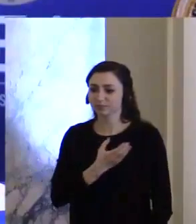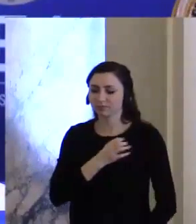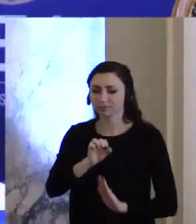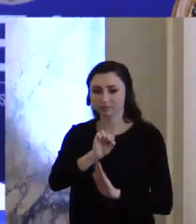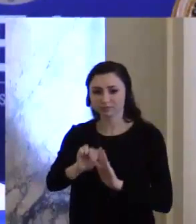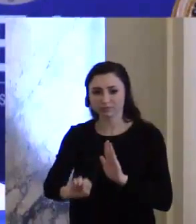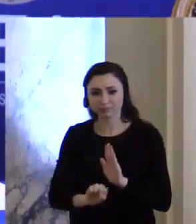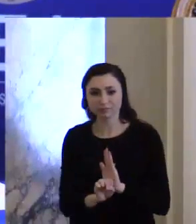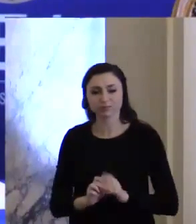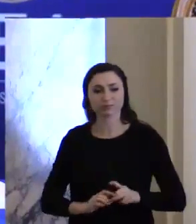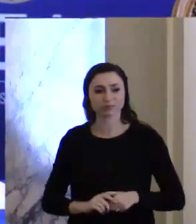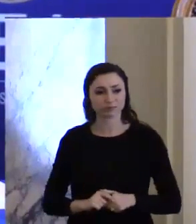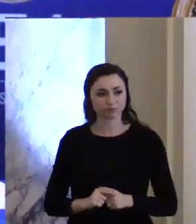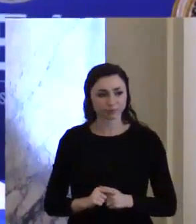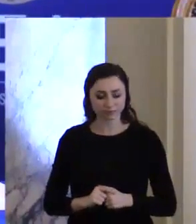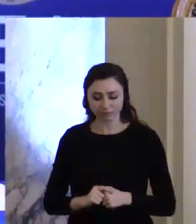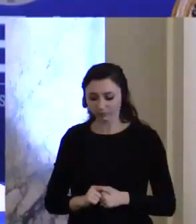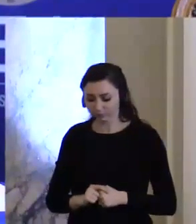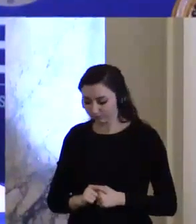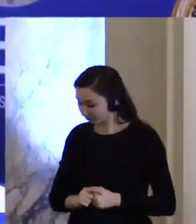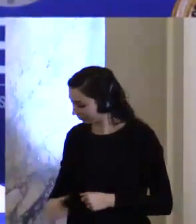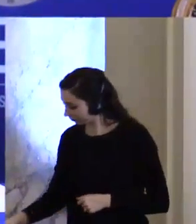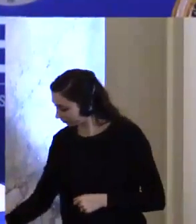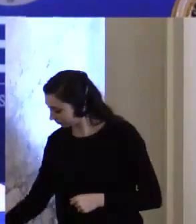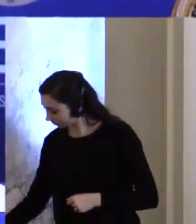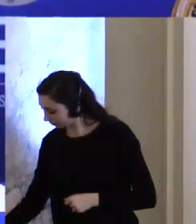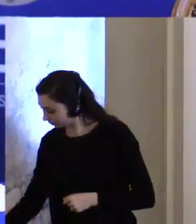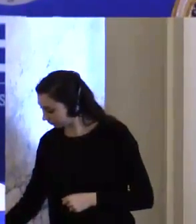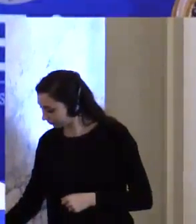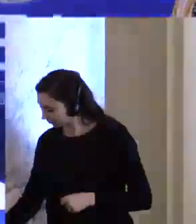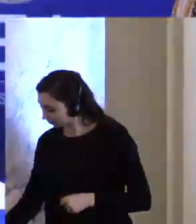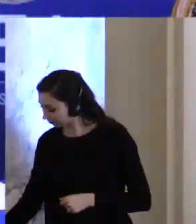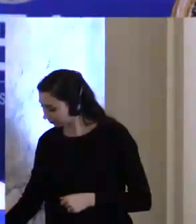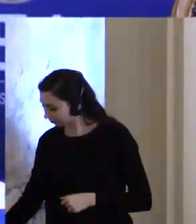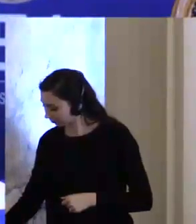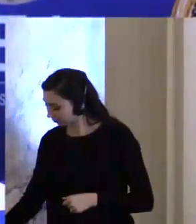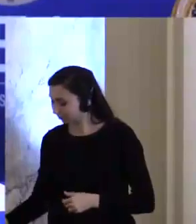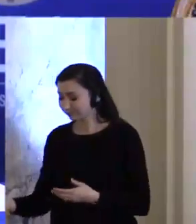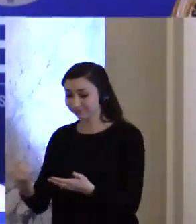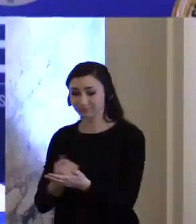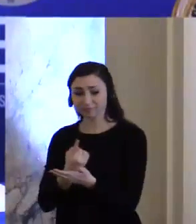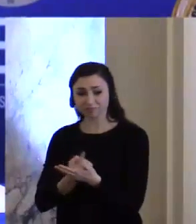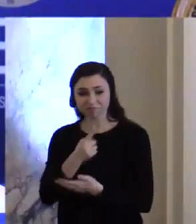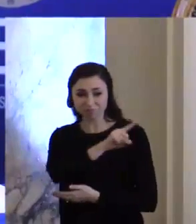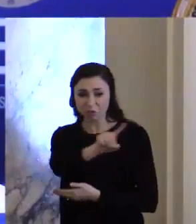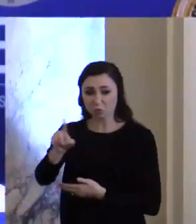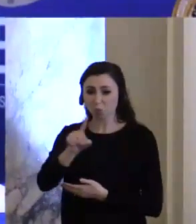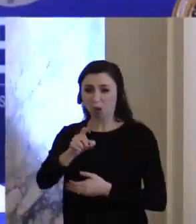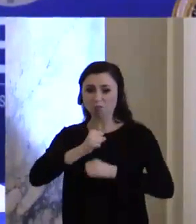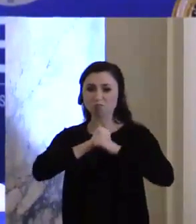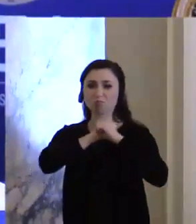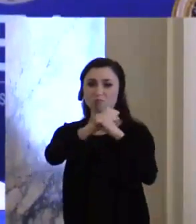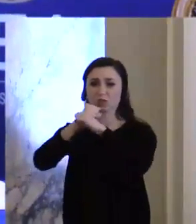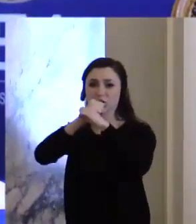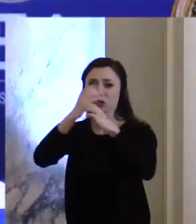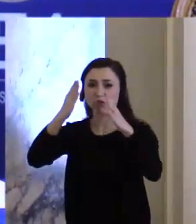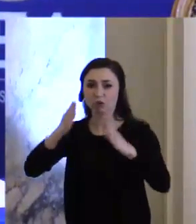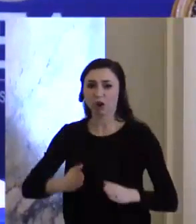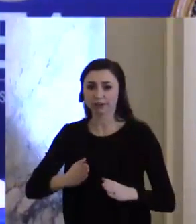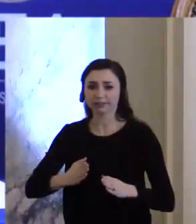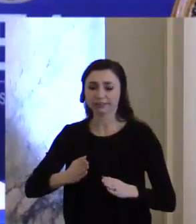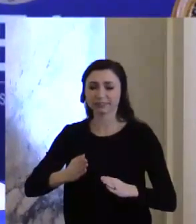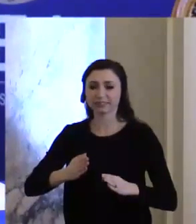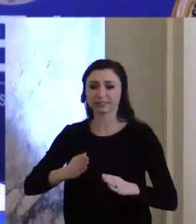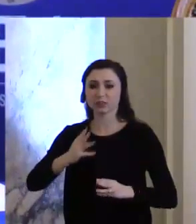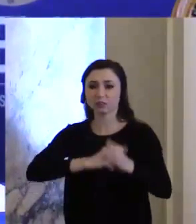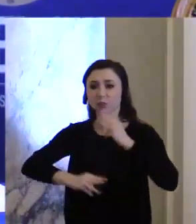actuando a veces como guardianes de los intereses de la sociedad. Muchas veces, ustedes están a